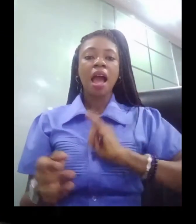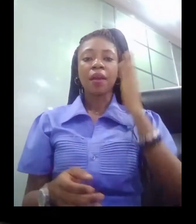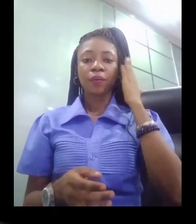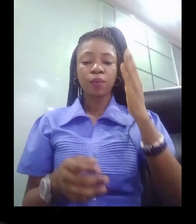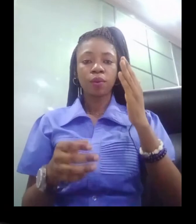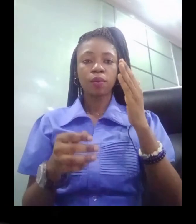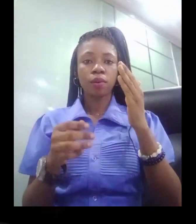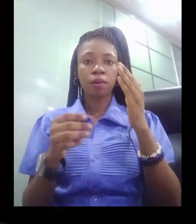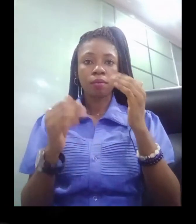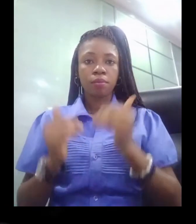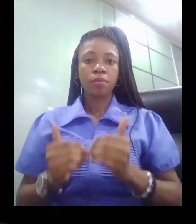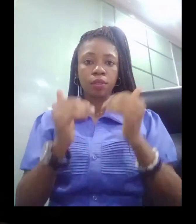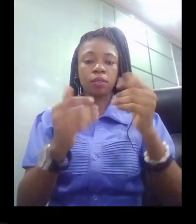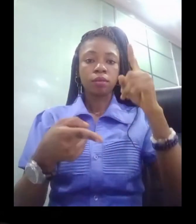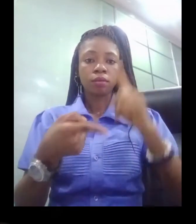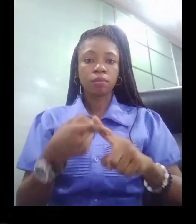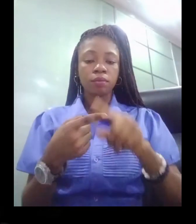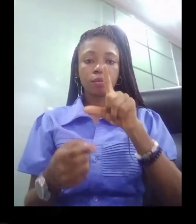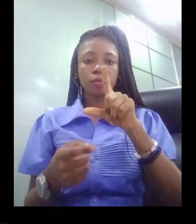over to location.